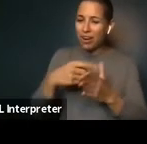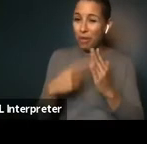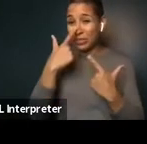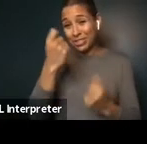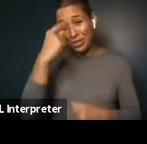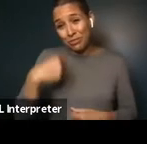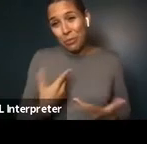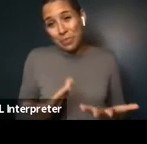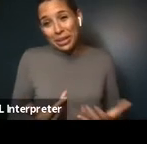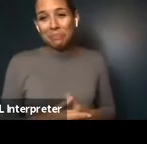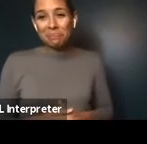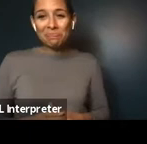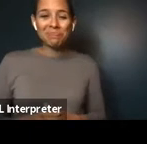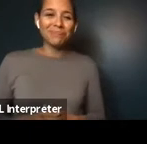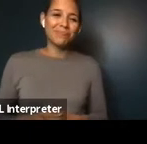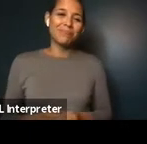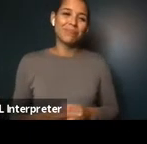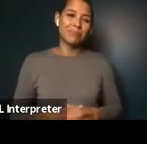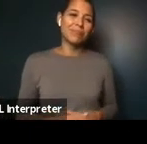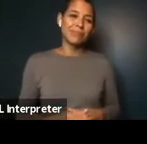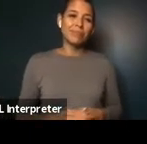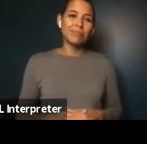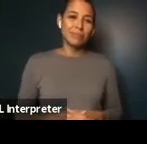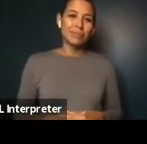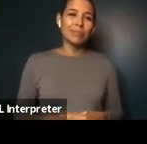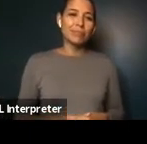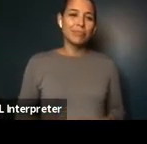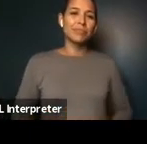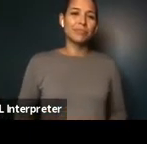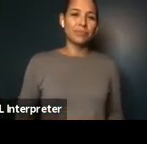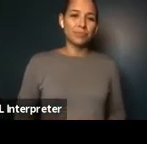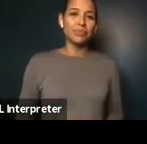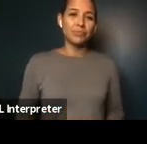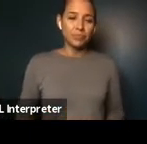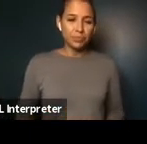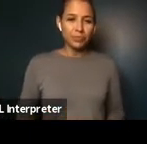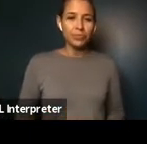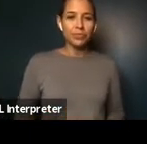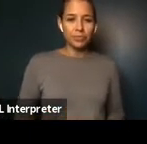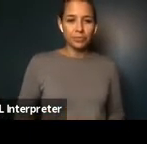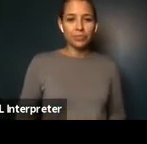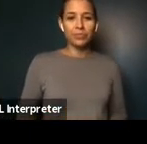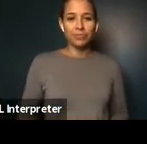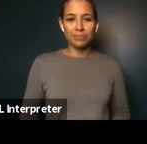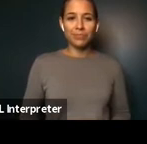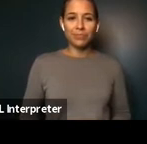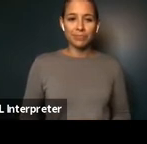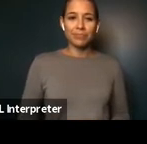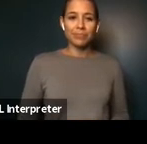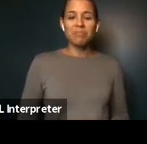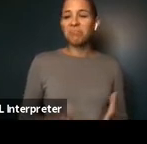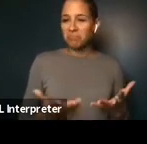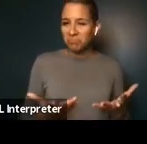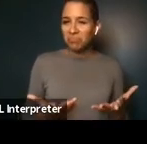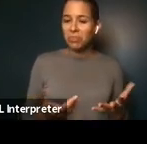you know, and also to think about some of the, some of the imagery and